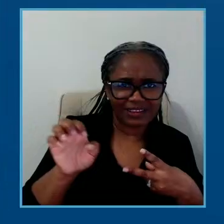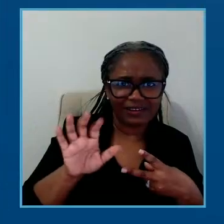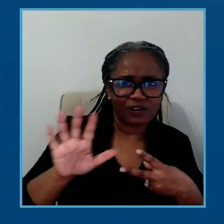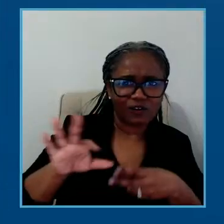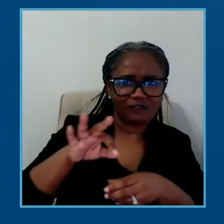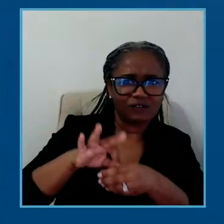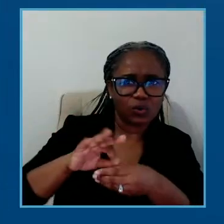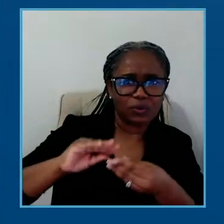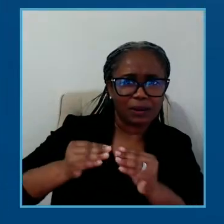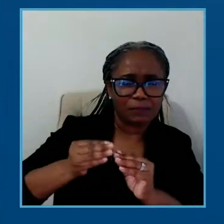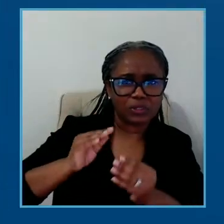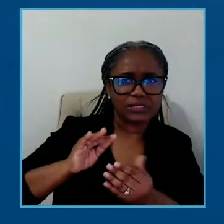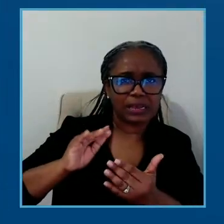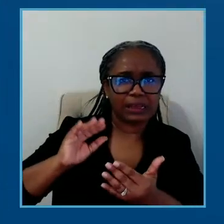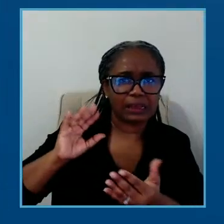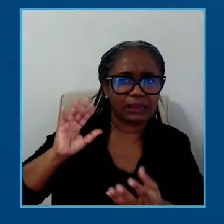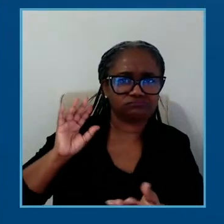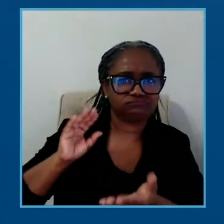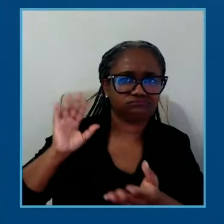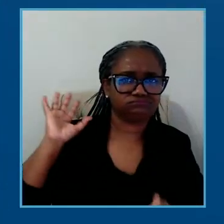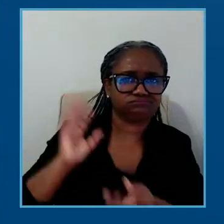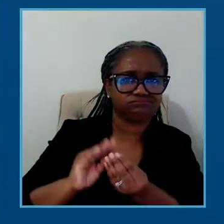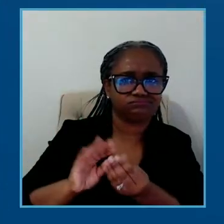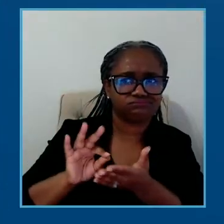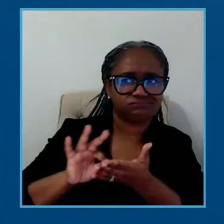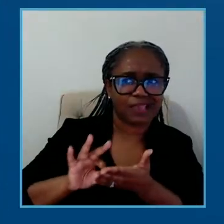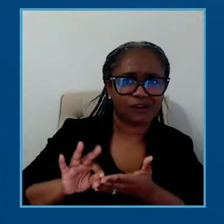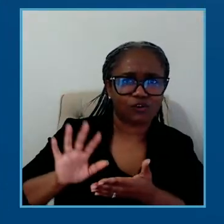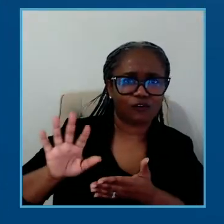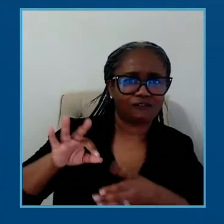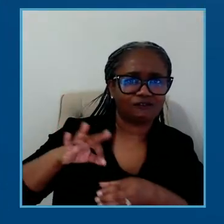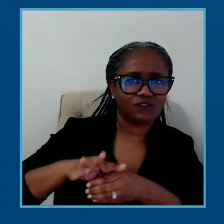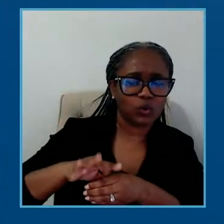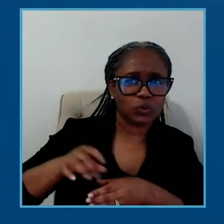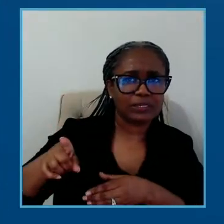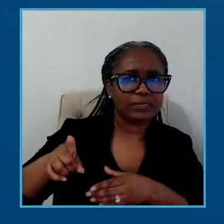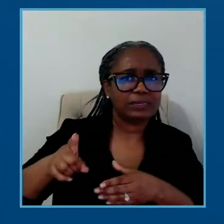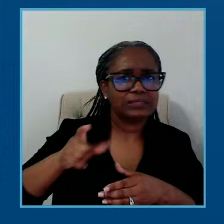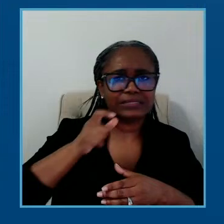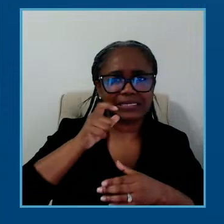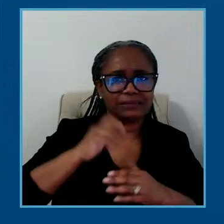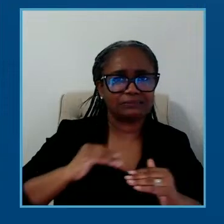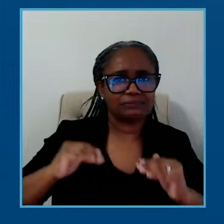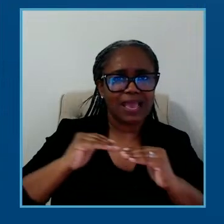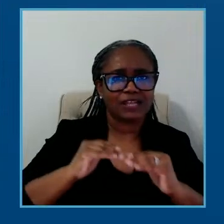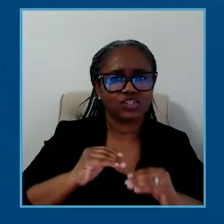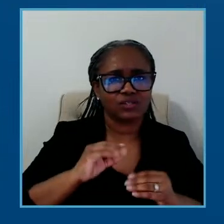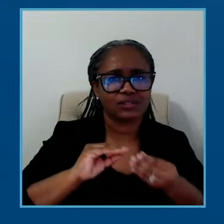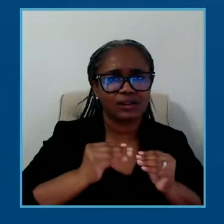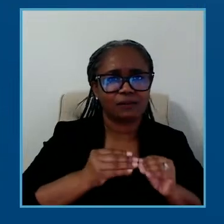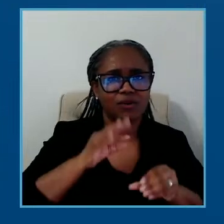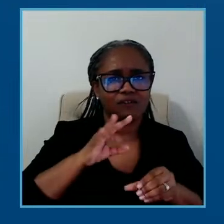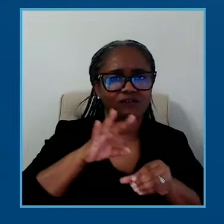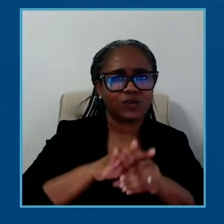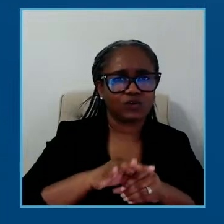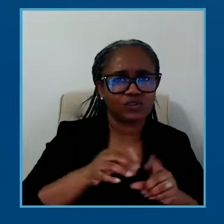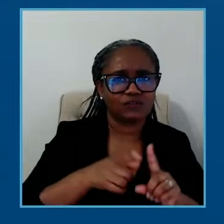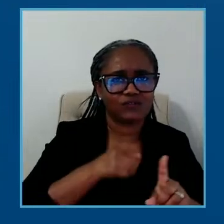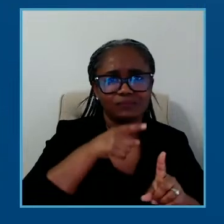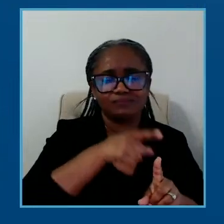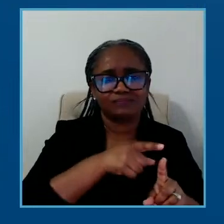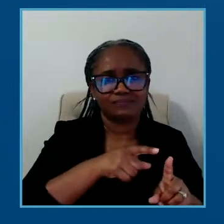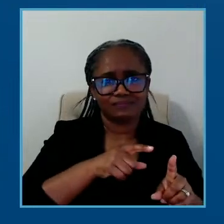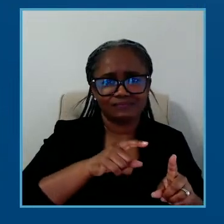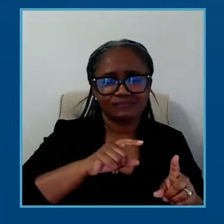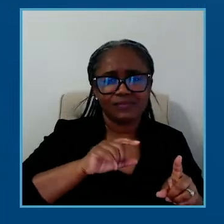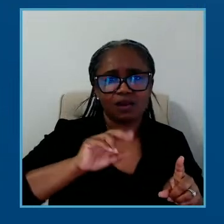Vice Chair Hogg independently received. On ballot one, where Artie Blanco got the most votes, Vice Chair Hogg